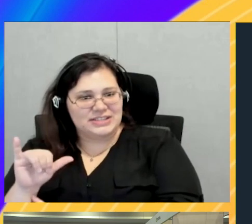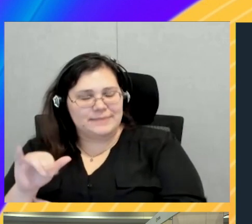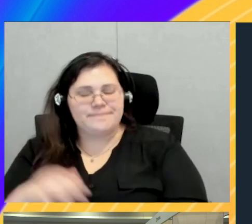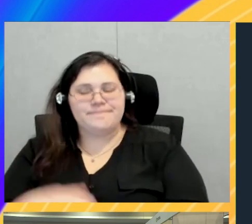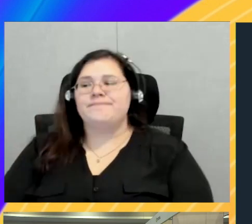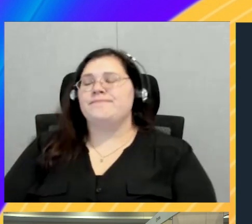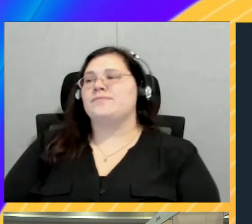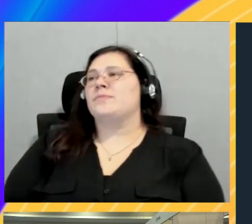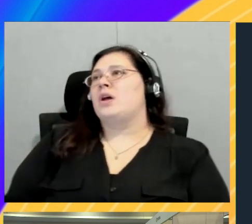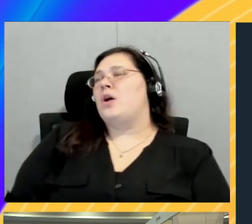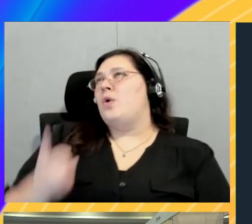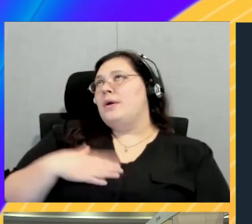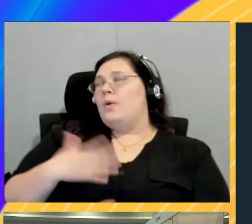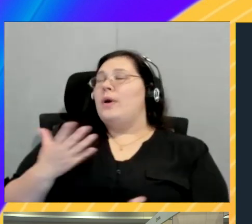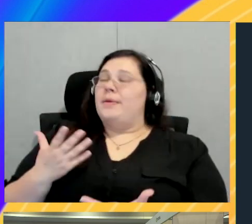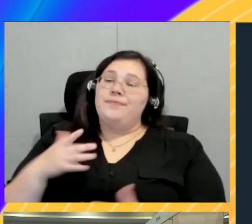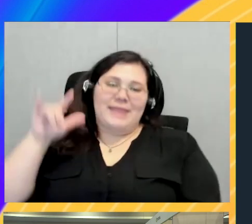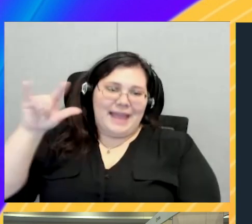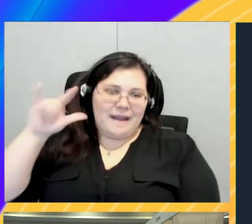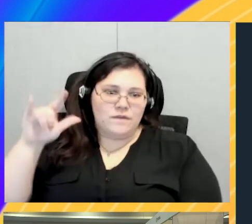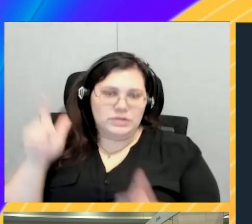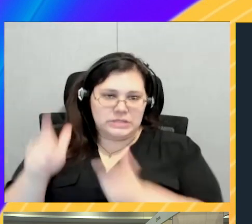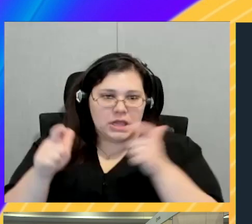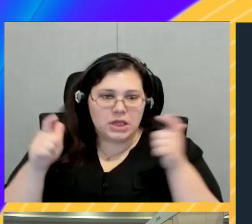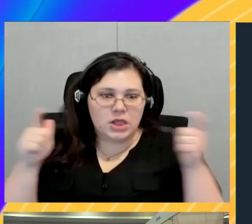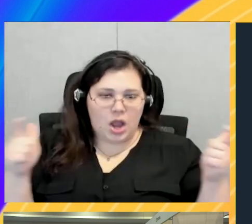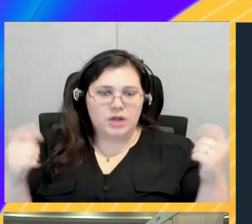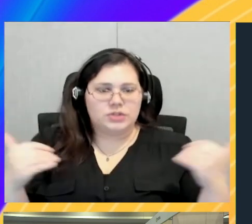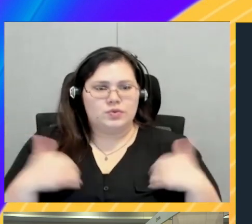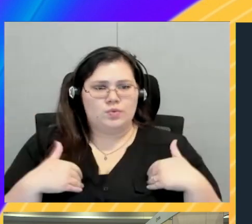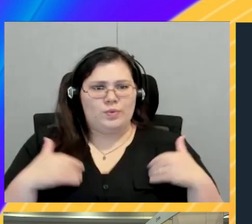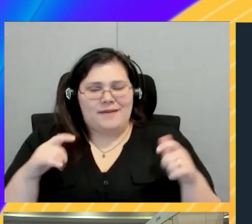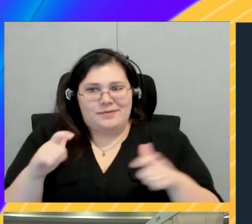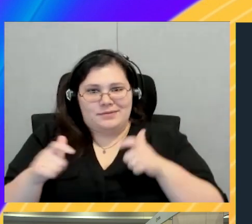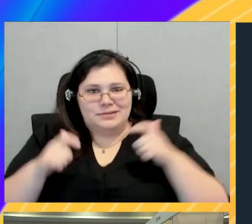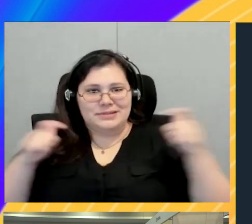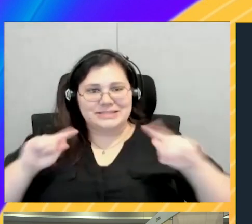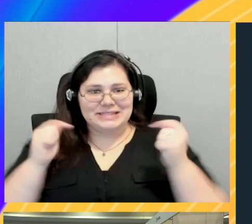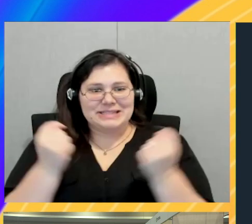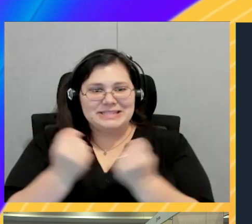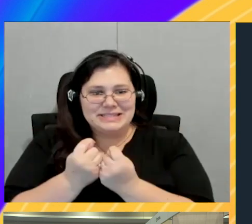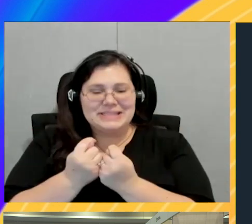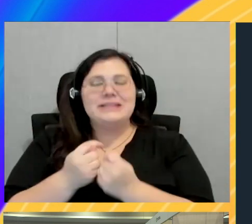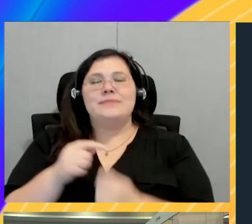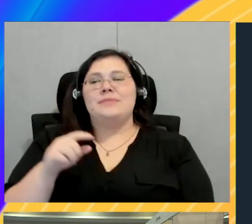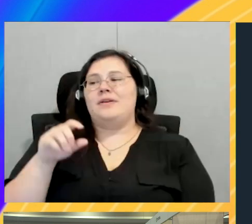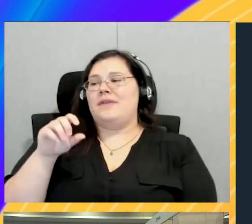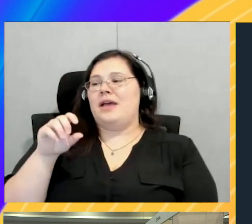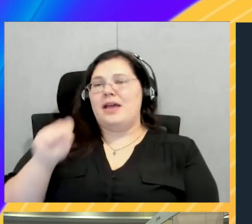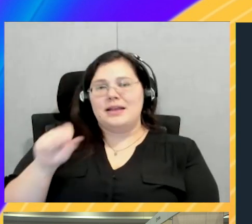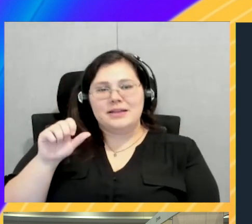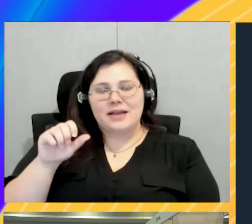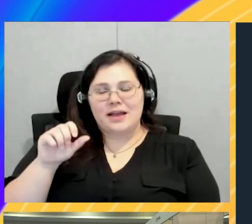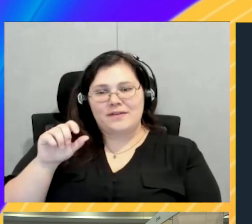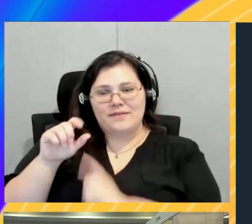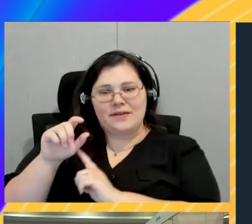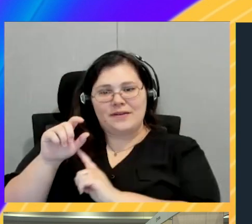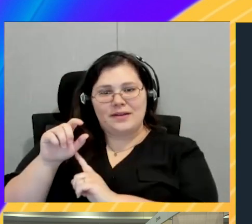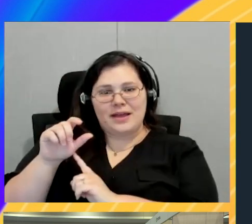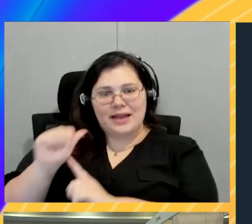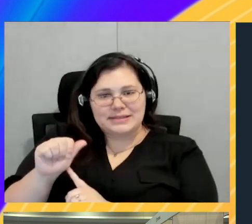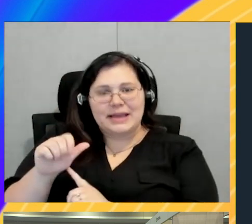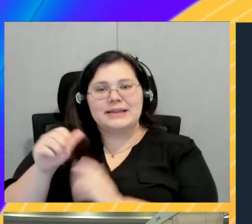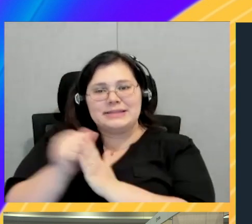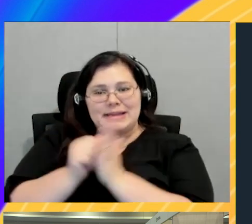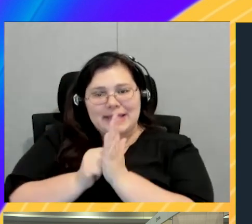fact, we have, like I said, a whole team of SAs and account managers for the Air Force. And one of the sections of the Air